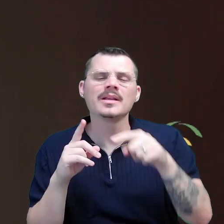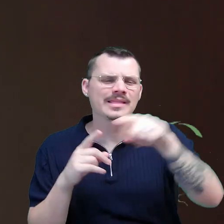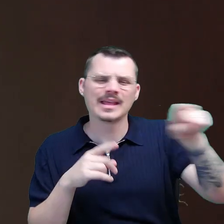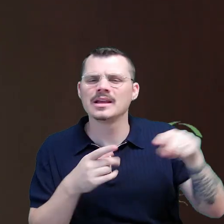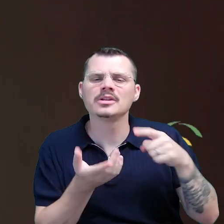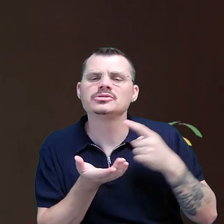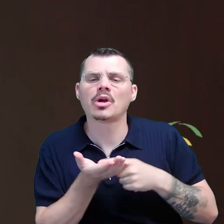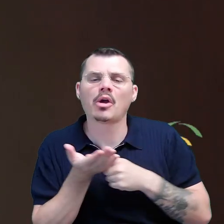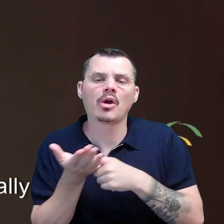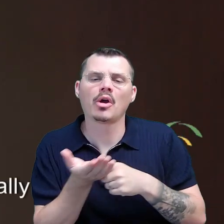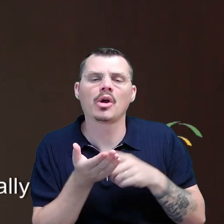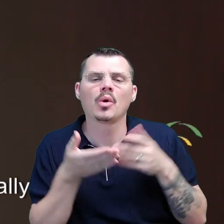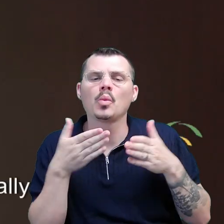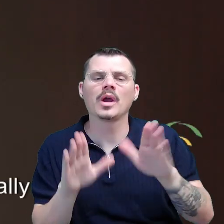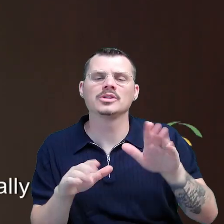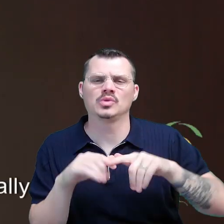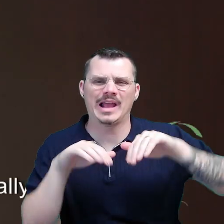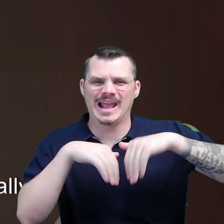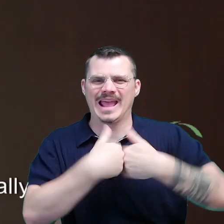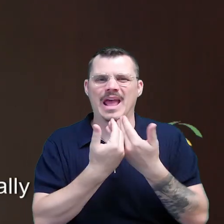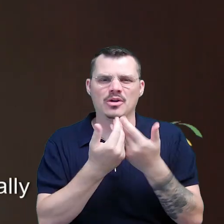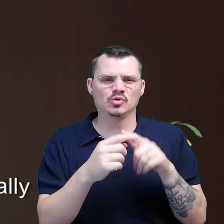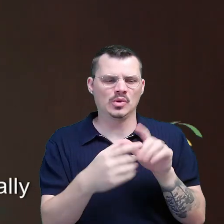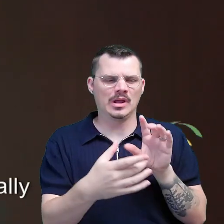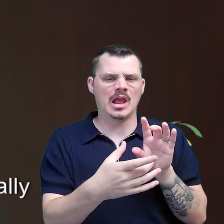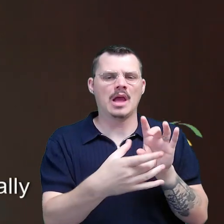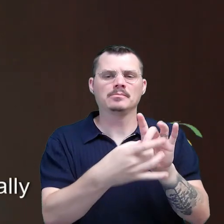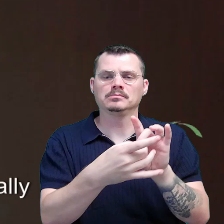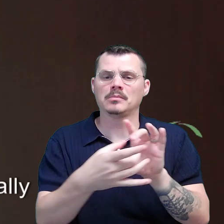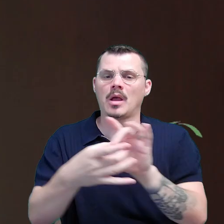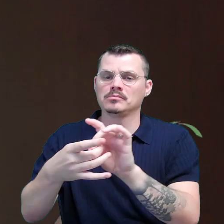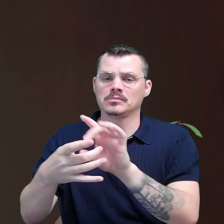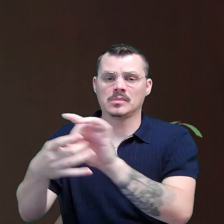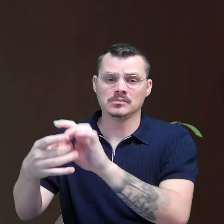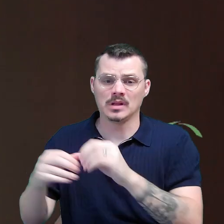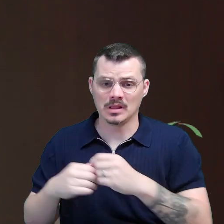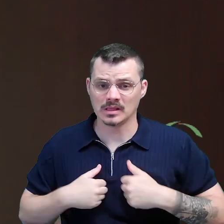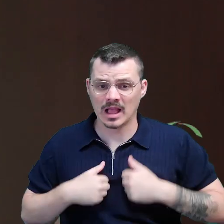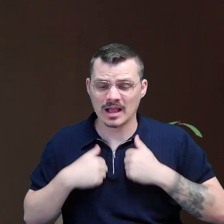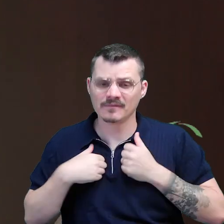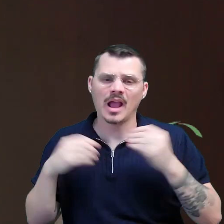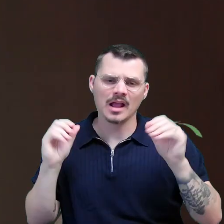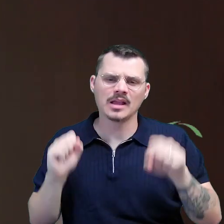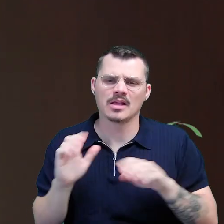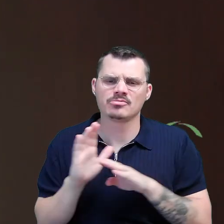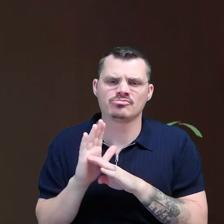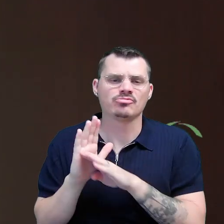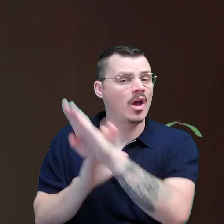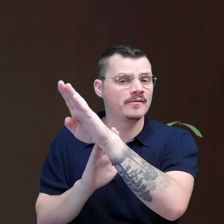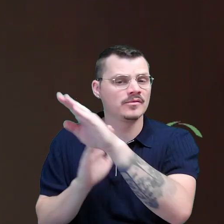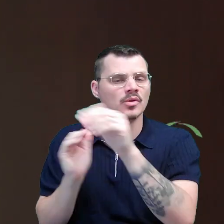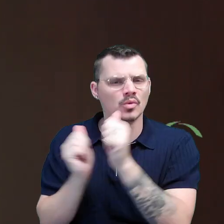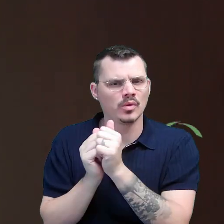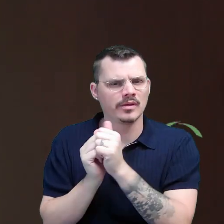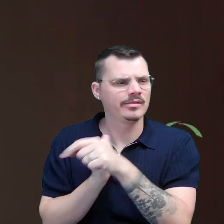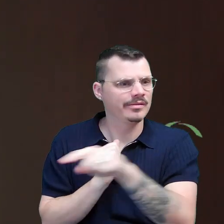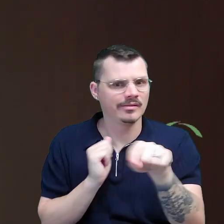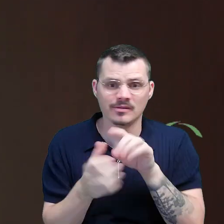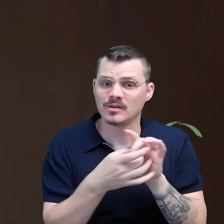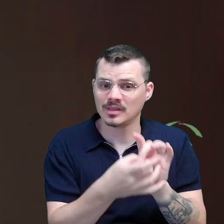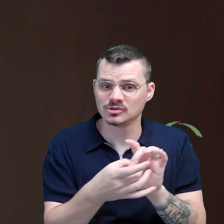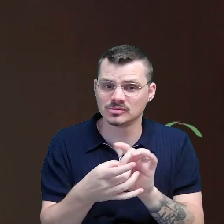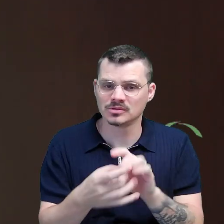ways to obtain those relationships in life and to really thrive in the context of those